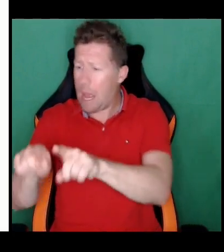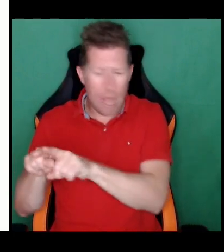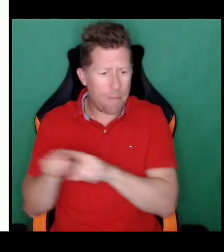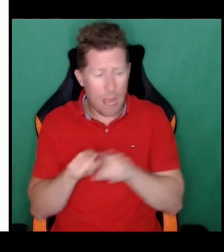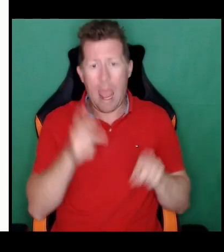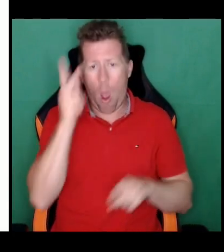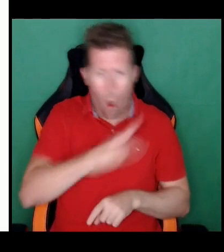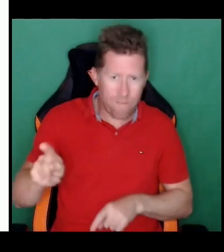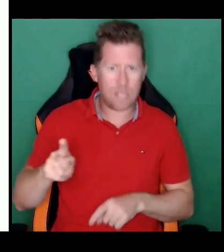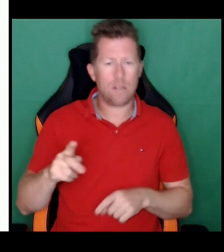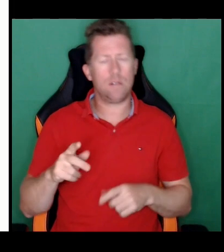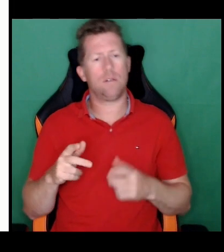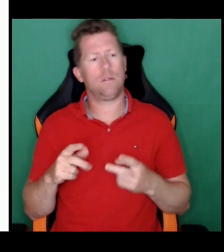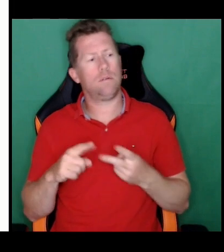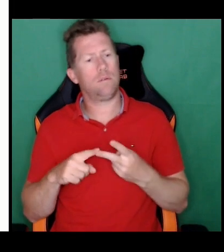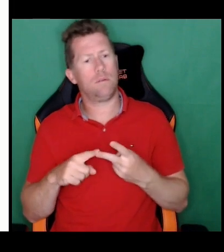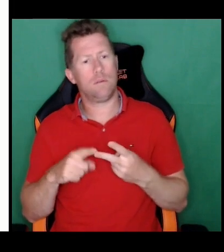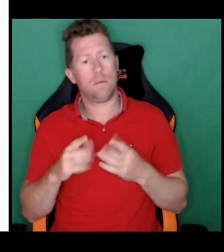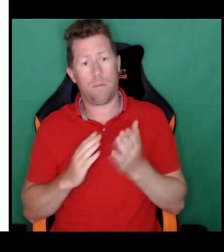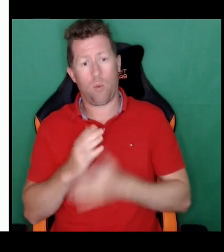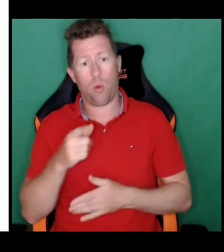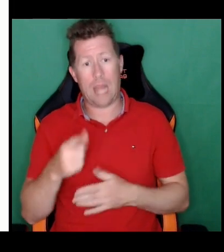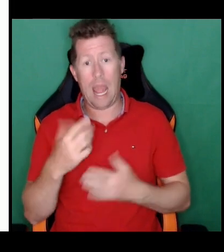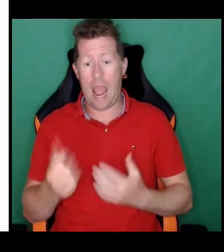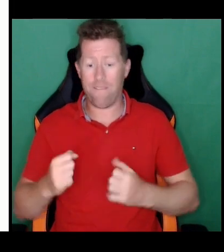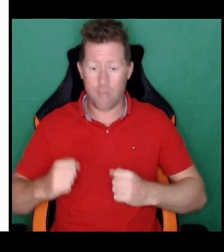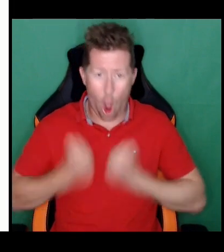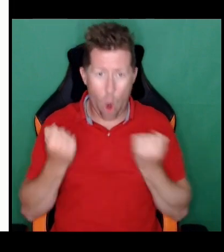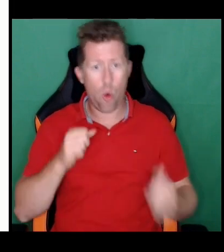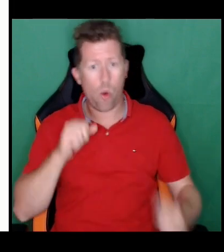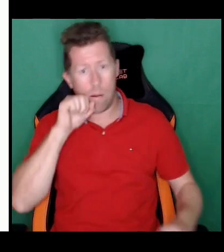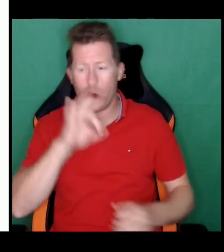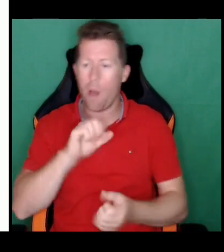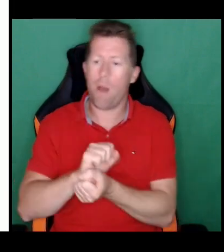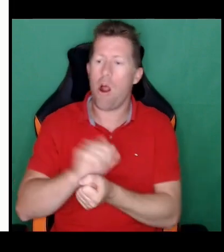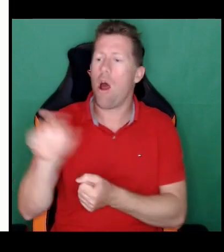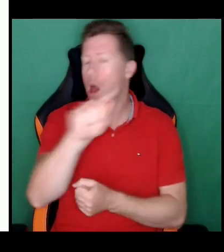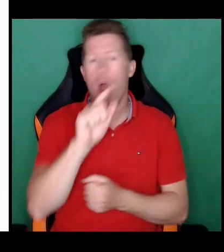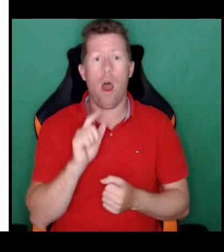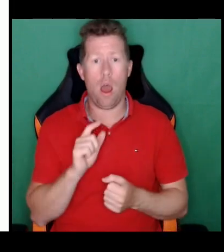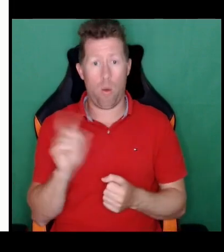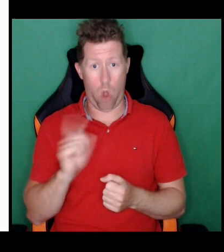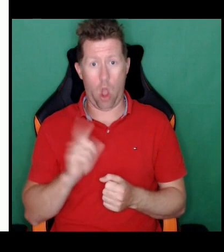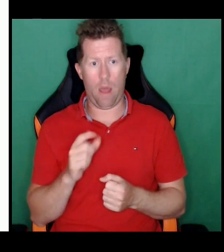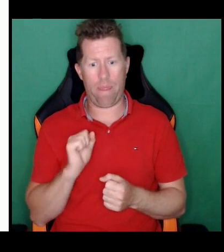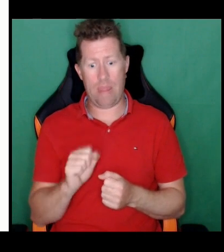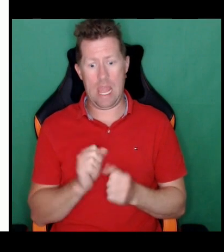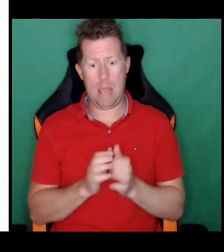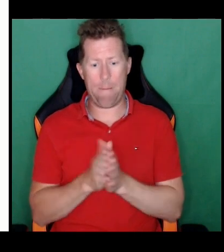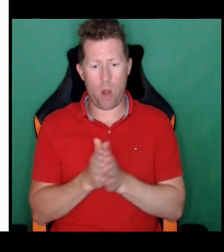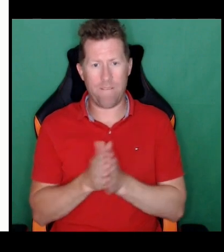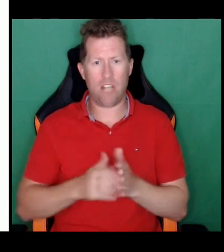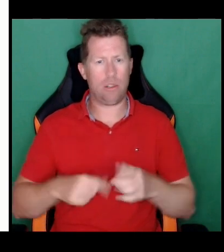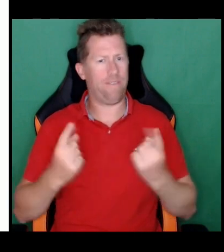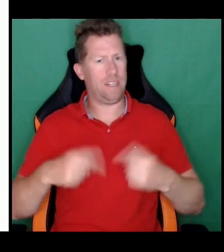they're vaping, the fact that they're now using their own vape, but they're vaping for different motivations. So some of them,